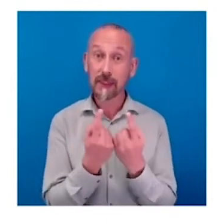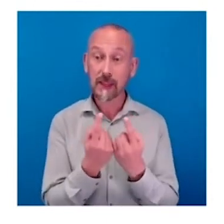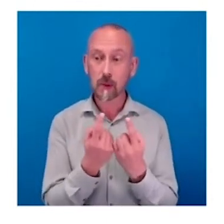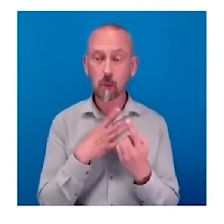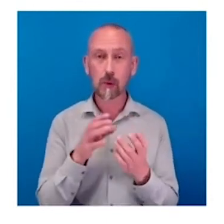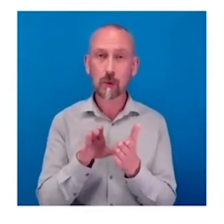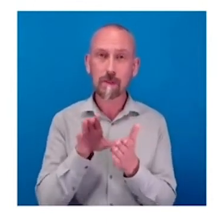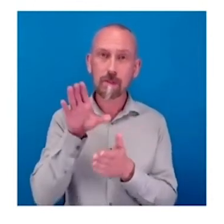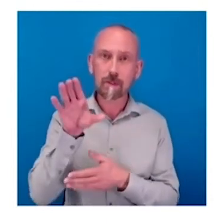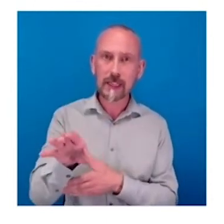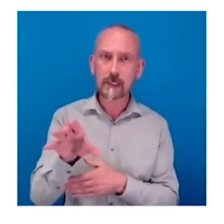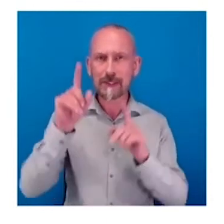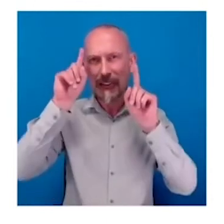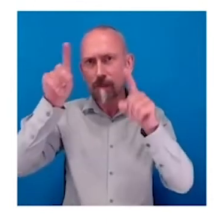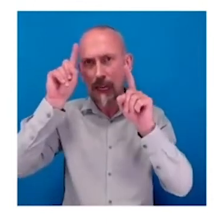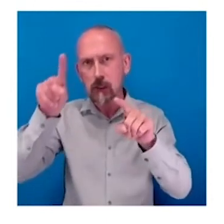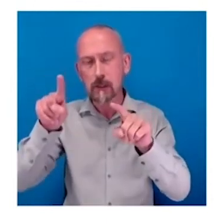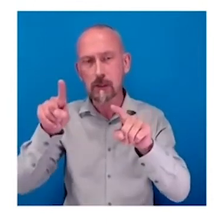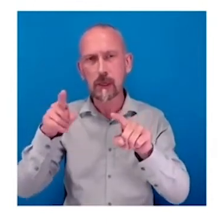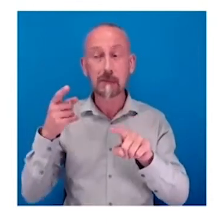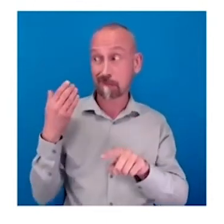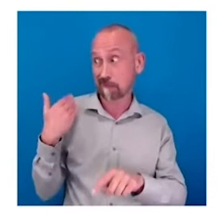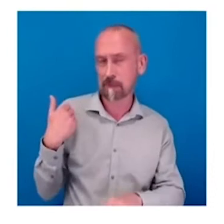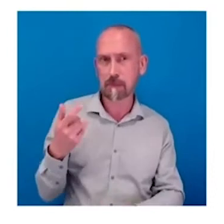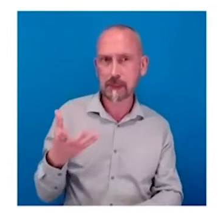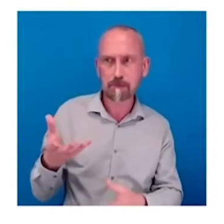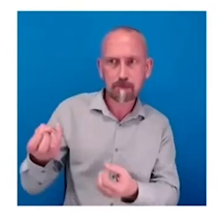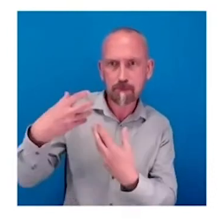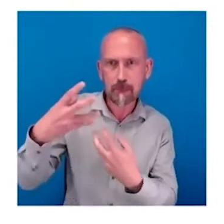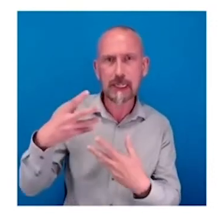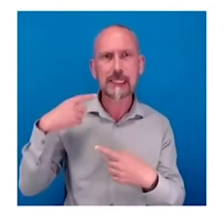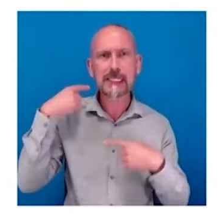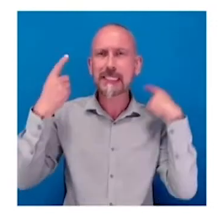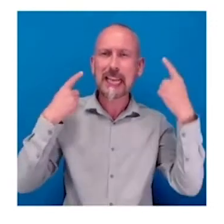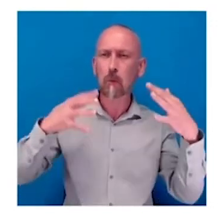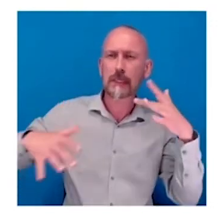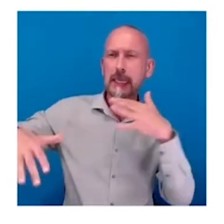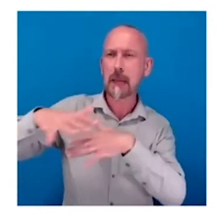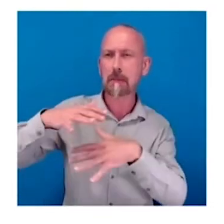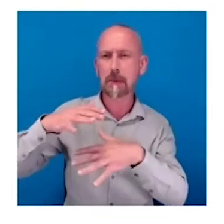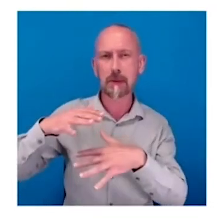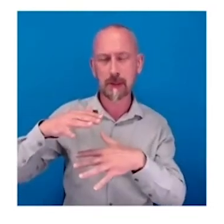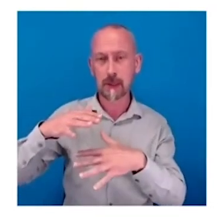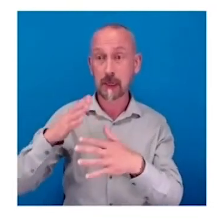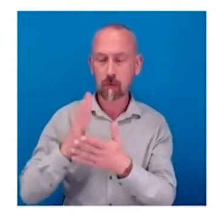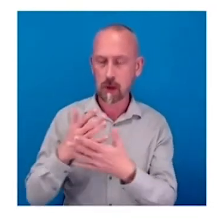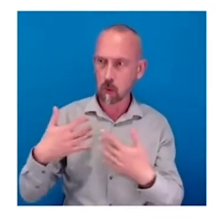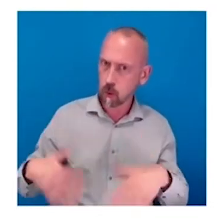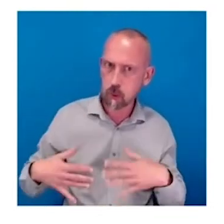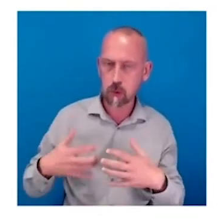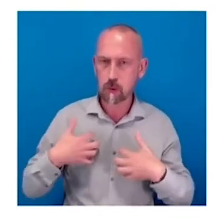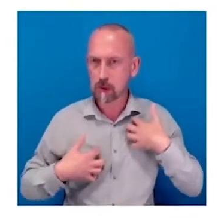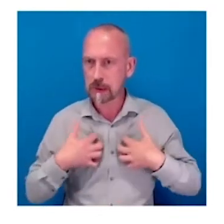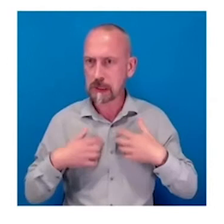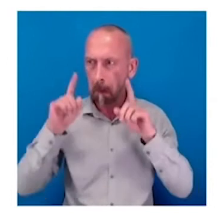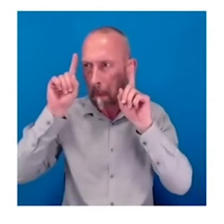which is just an incredible sort of research project, and how much that has moved on. And what I really love